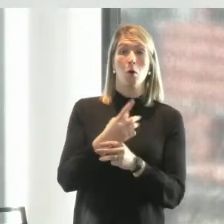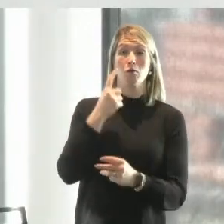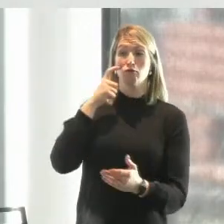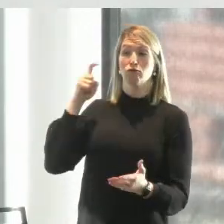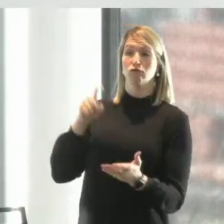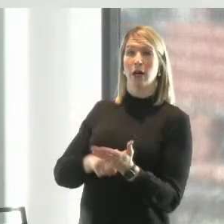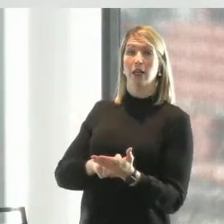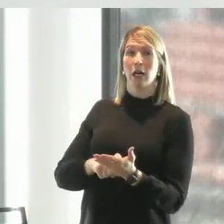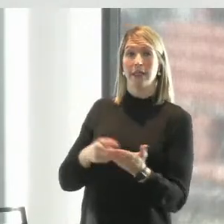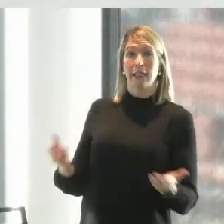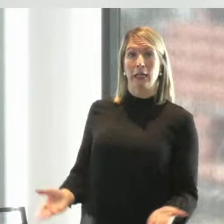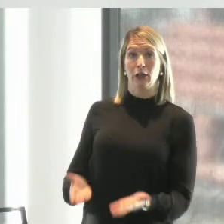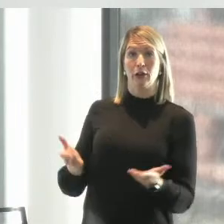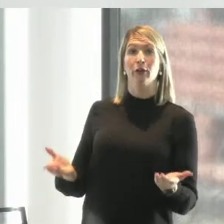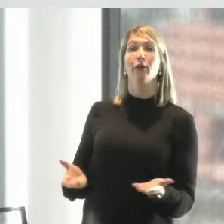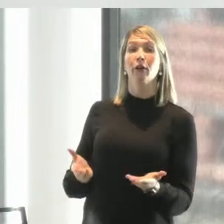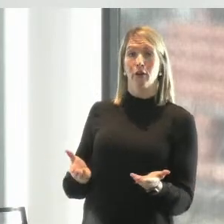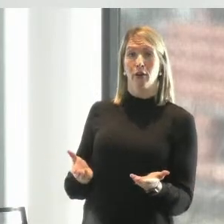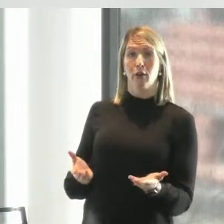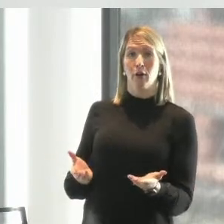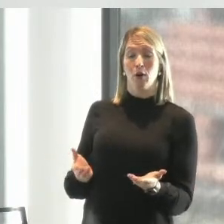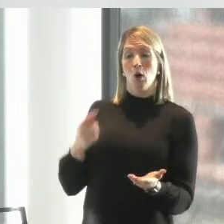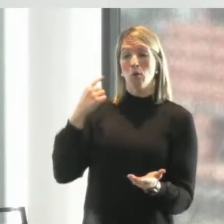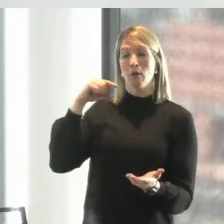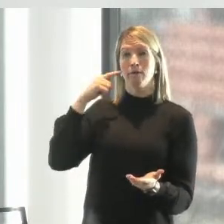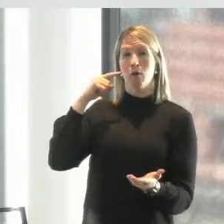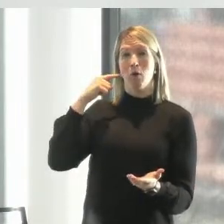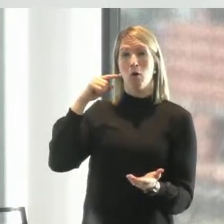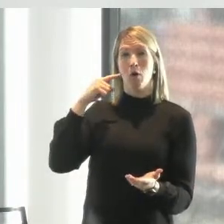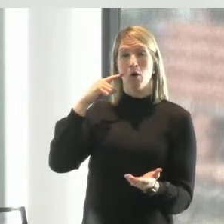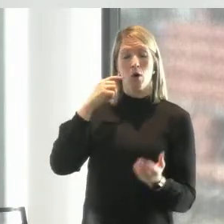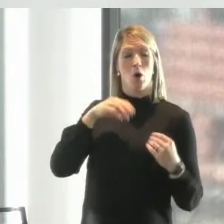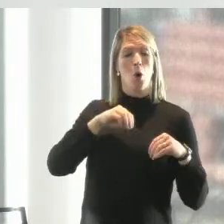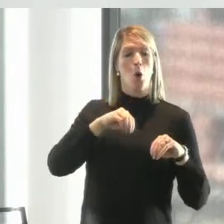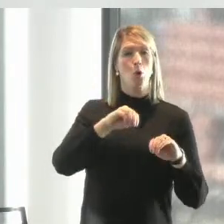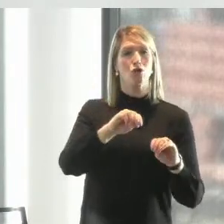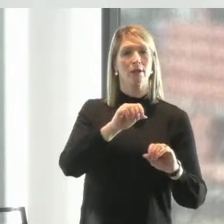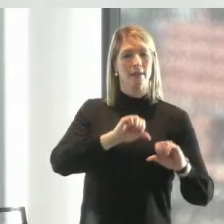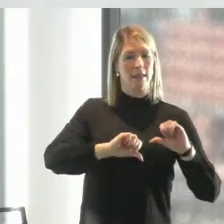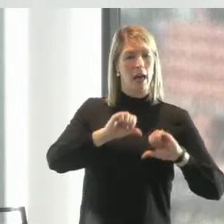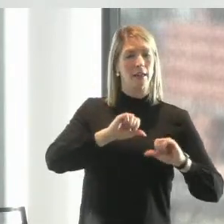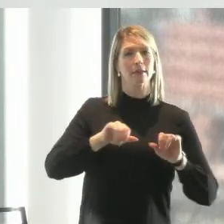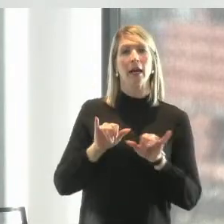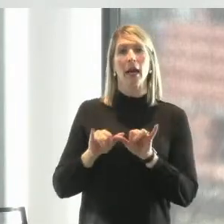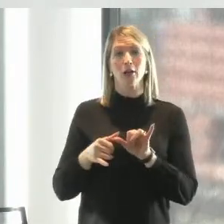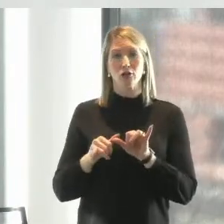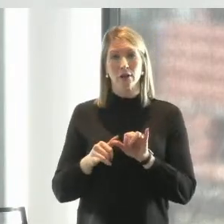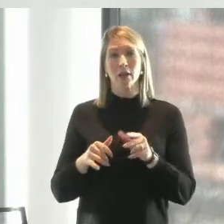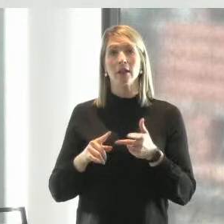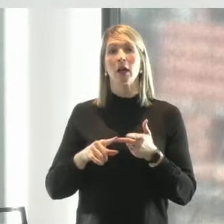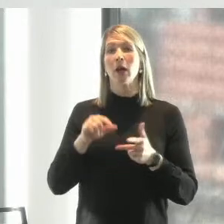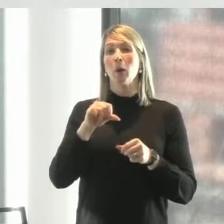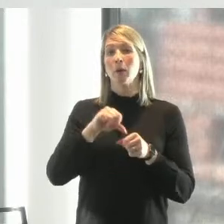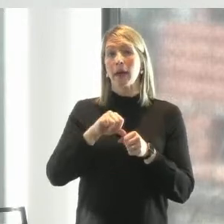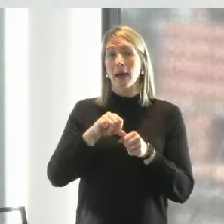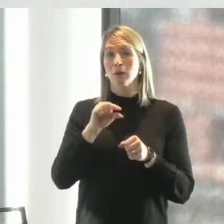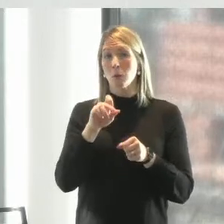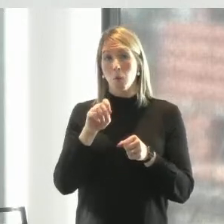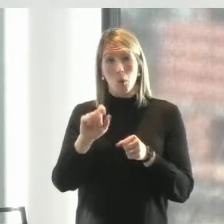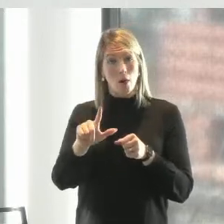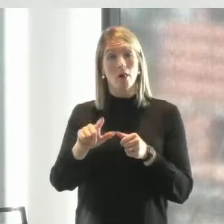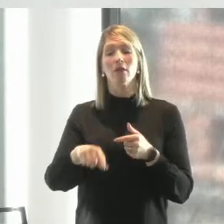world-recognized as a center of excellence in ocean sciences, engineering, oil and gas